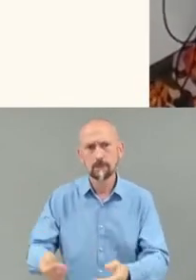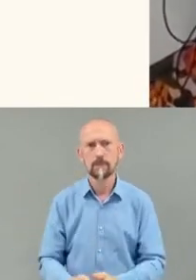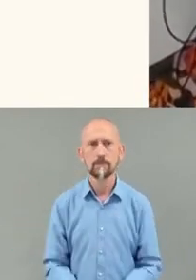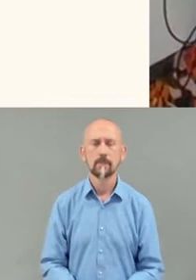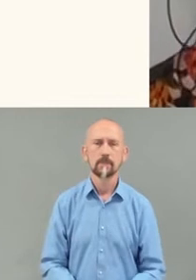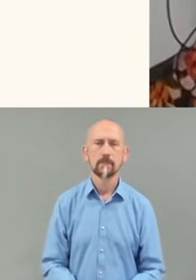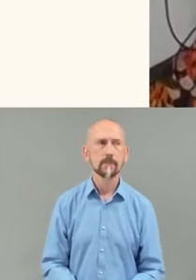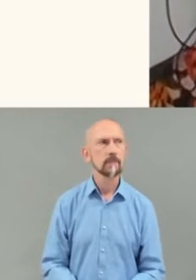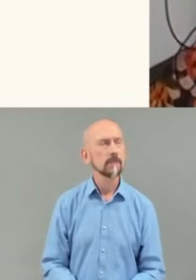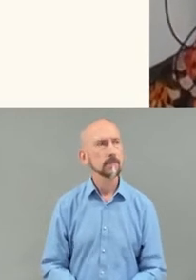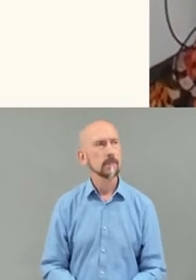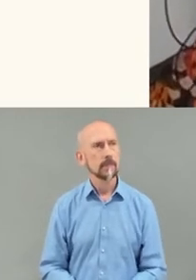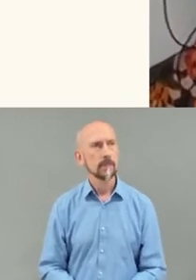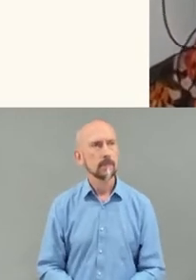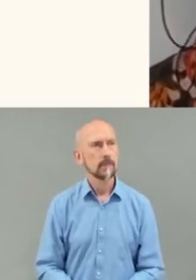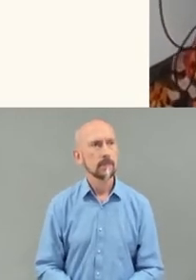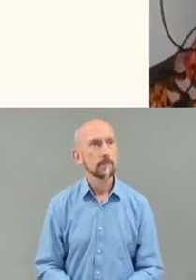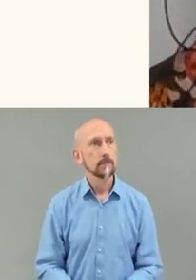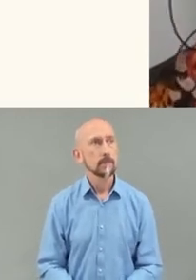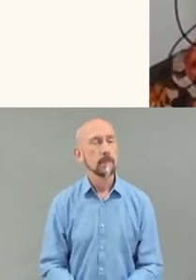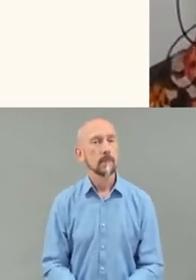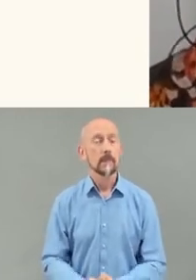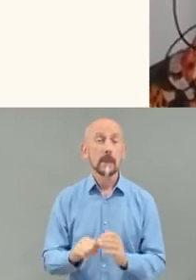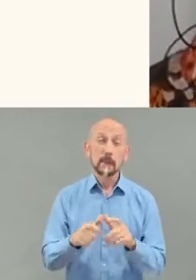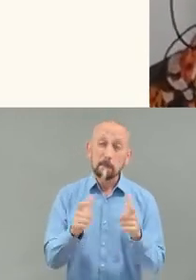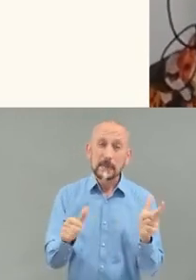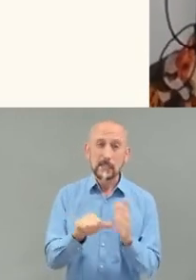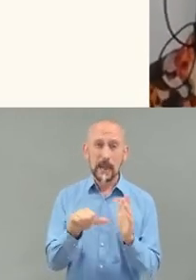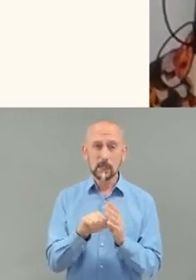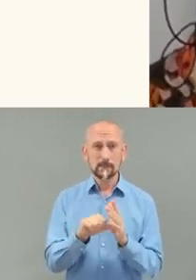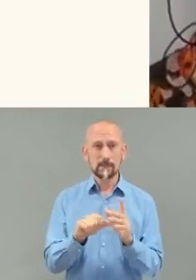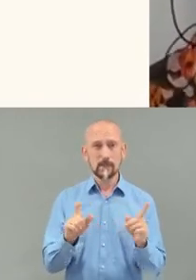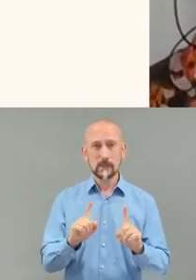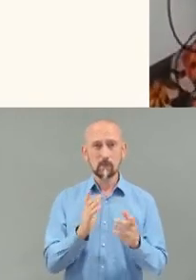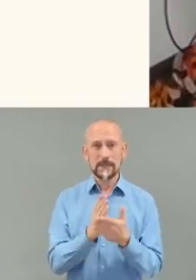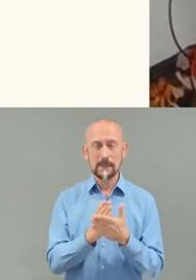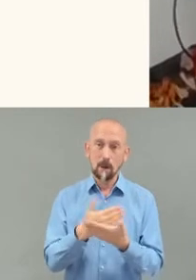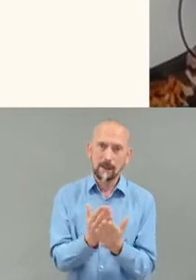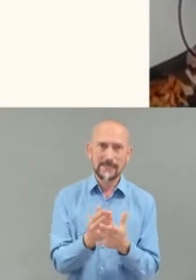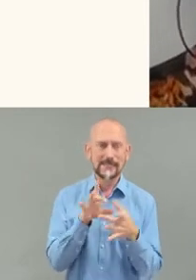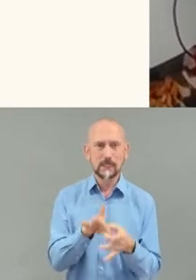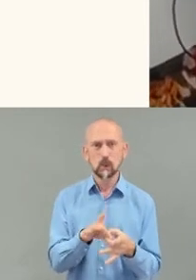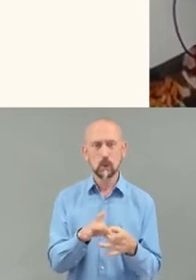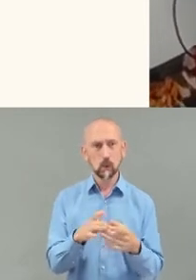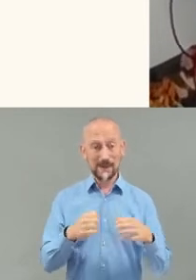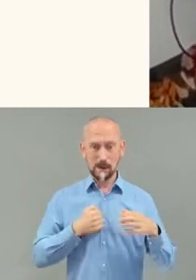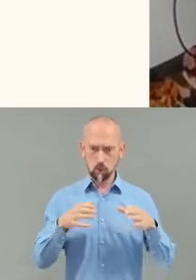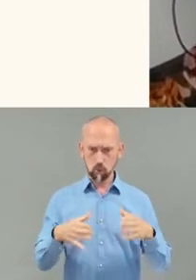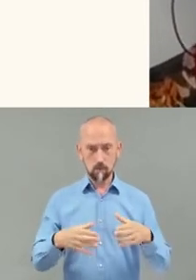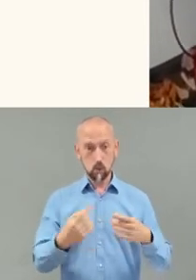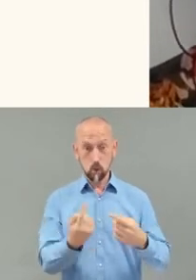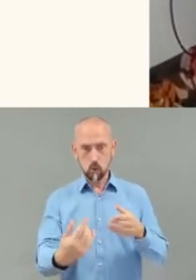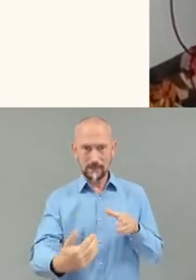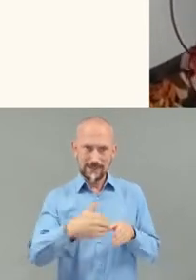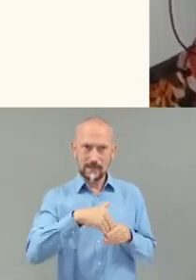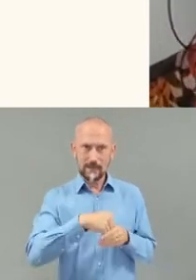to sort of agree on the eligibility criteria for our group. So this was a challenge for two reasons. So firstly, we're both